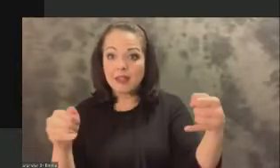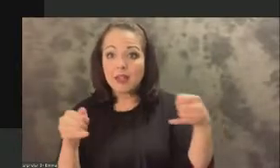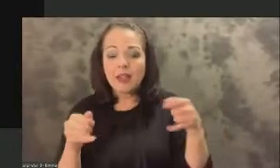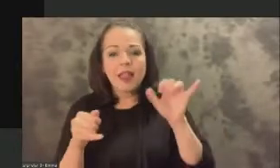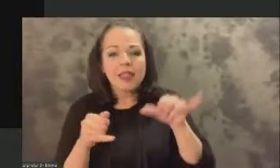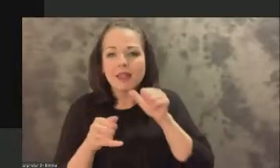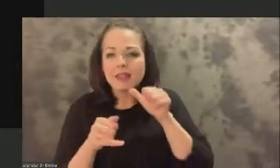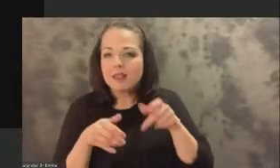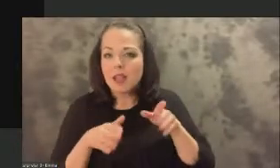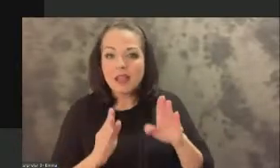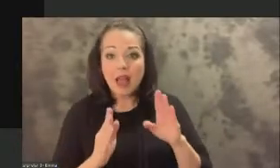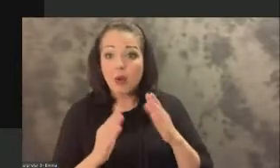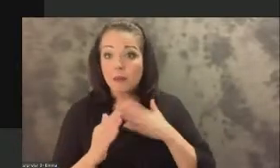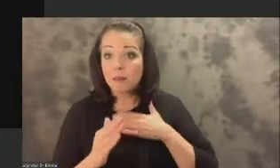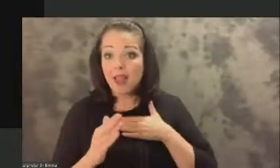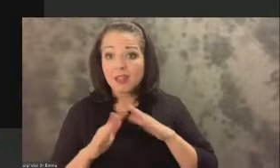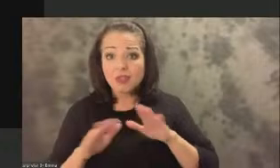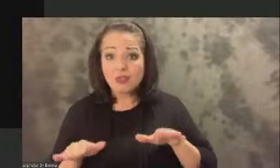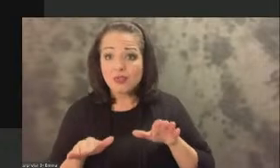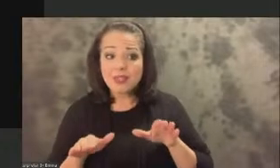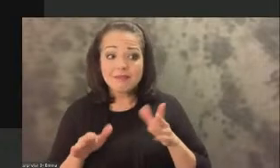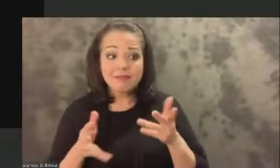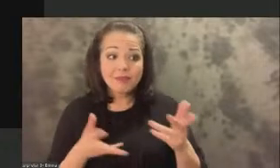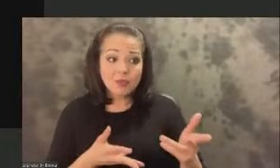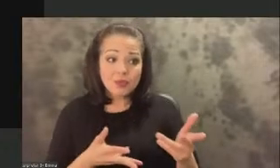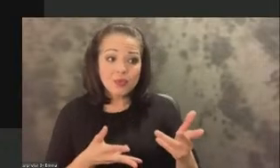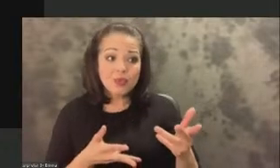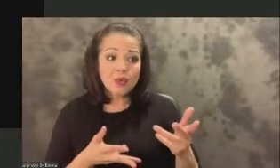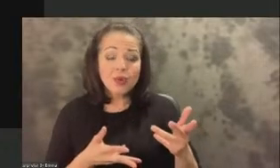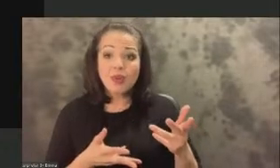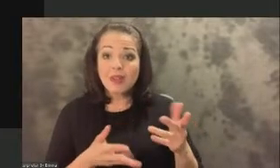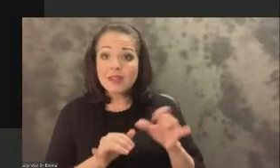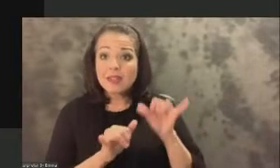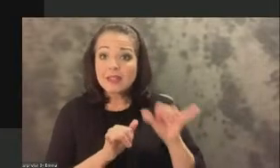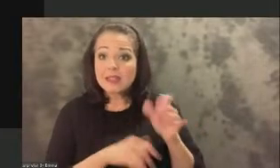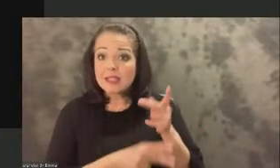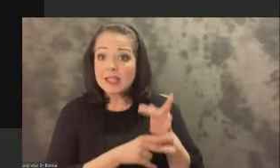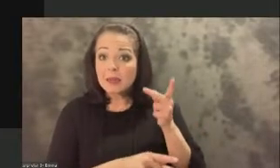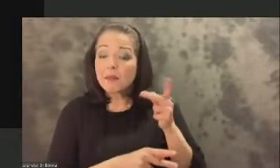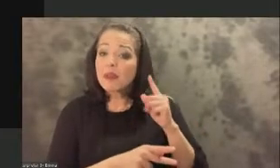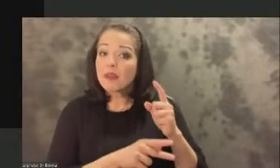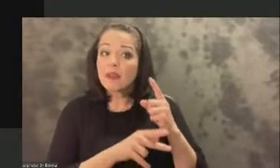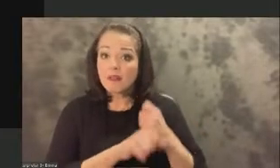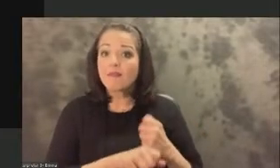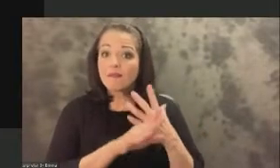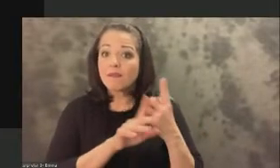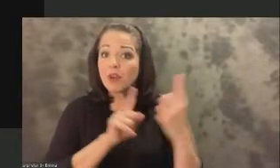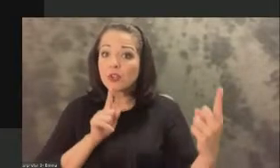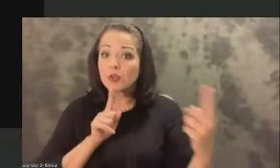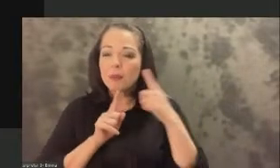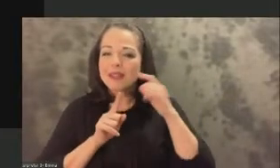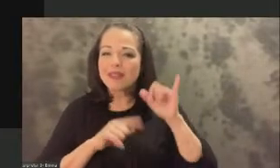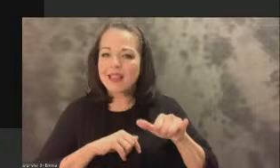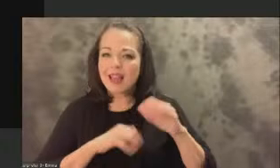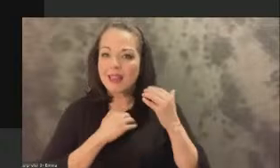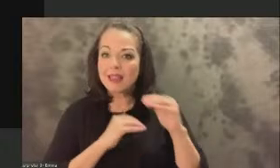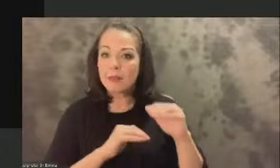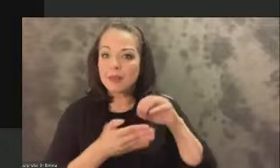allow children like my children to stay virtually because of that geographic limitation that was put on